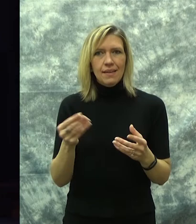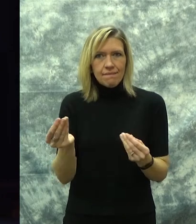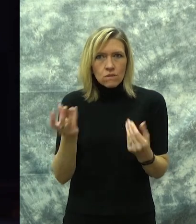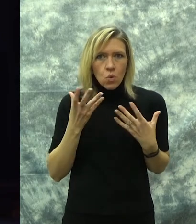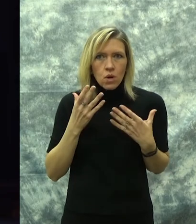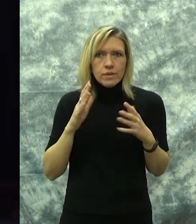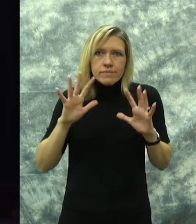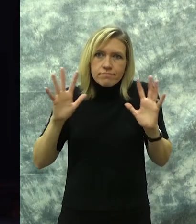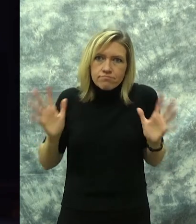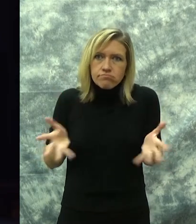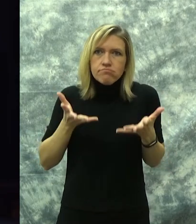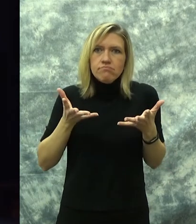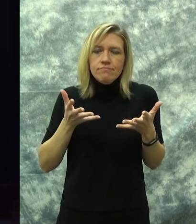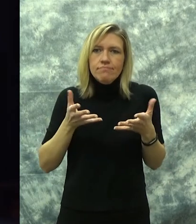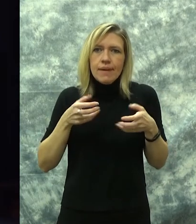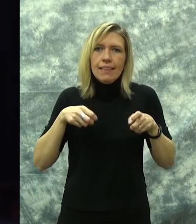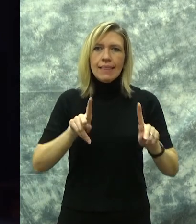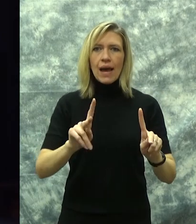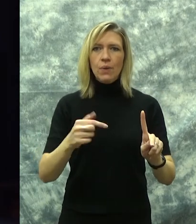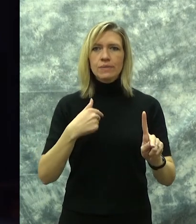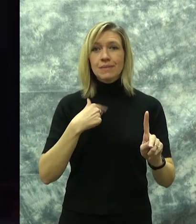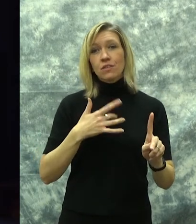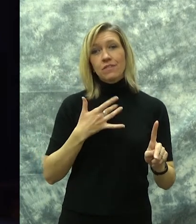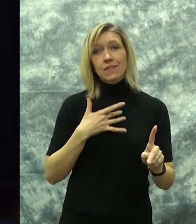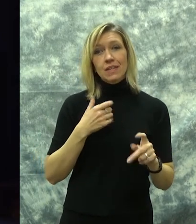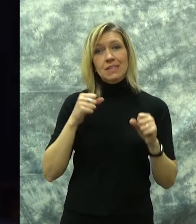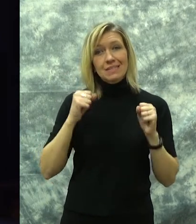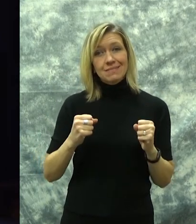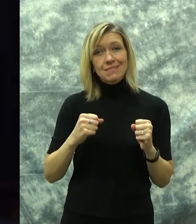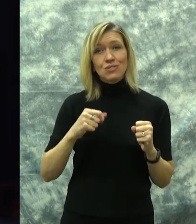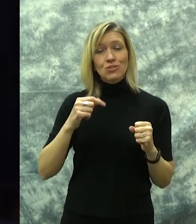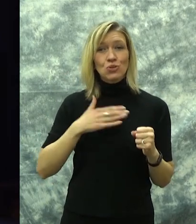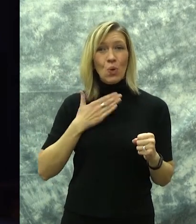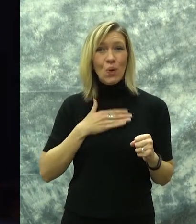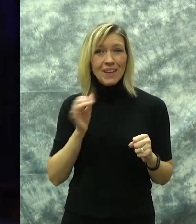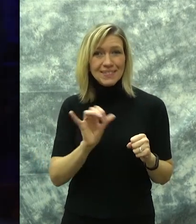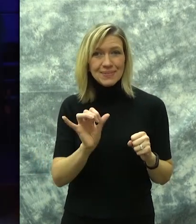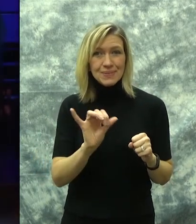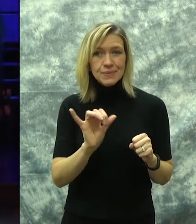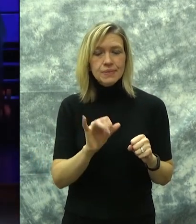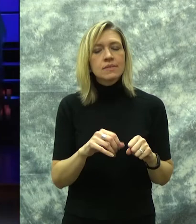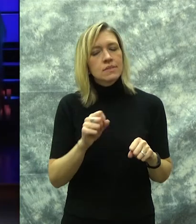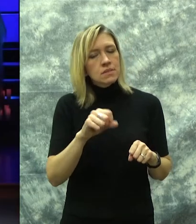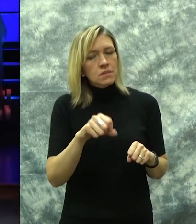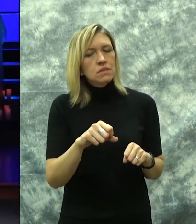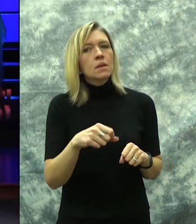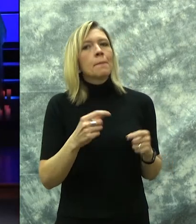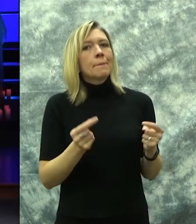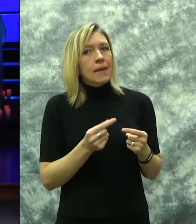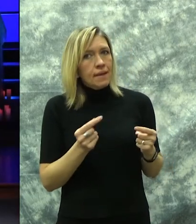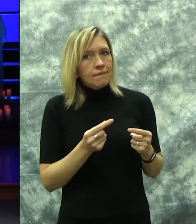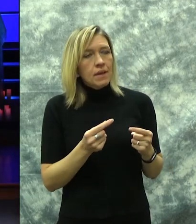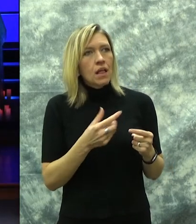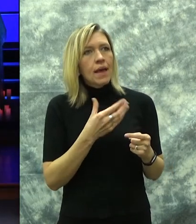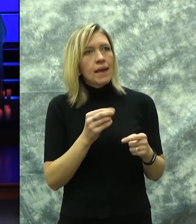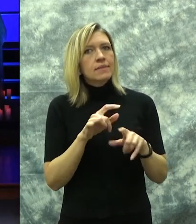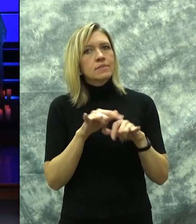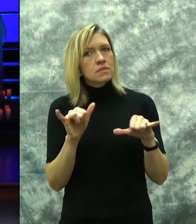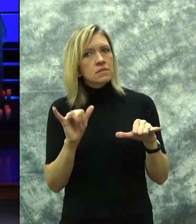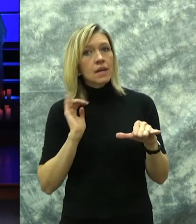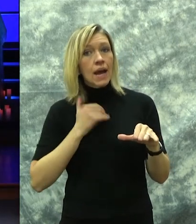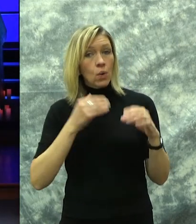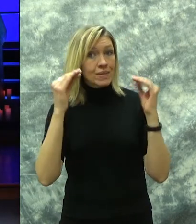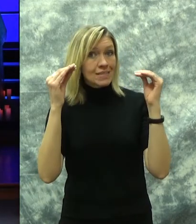me to feel the deep joy also. Yeah, and there's no doubt that it's painful, and yet, in our teaching, getting back to